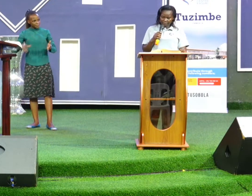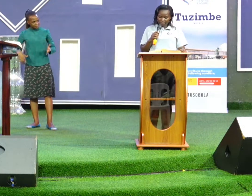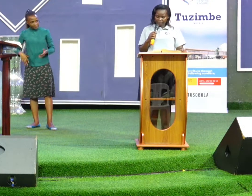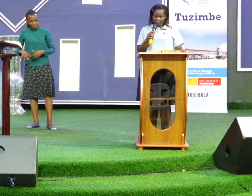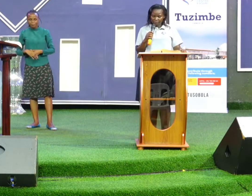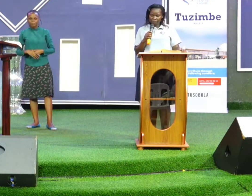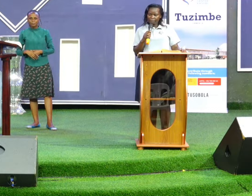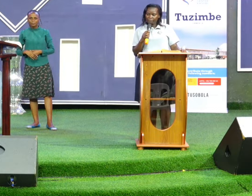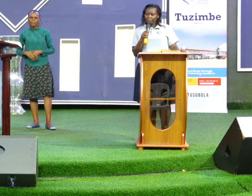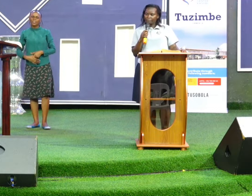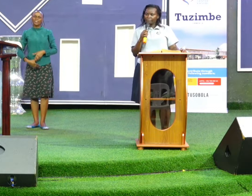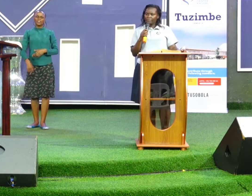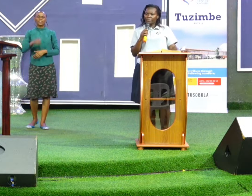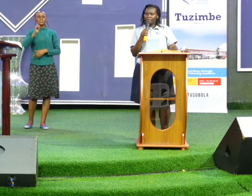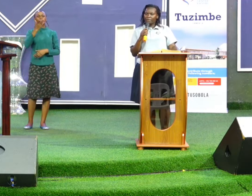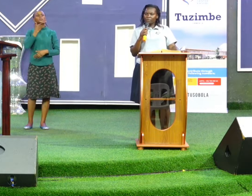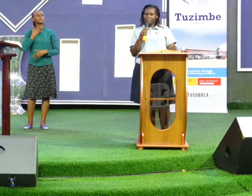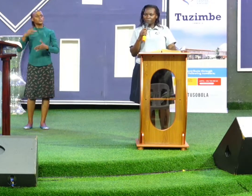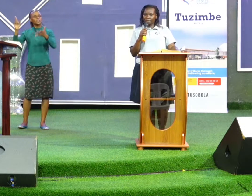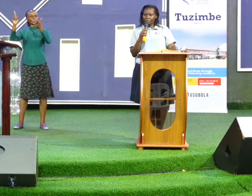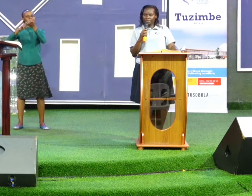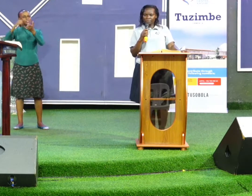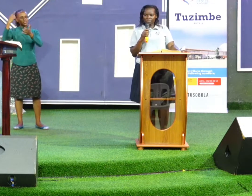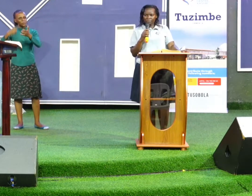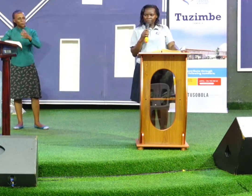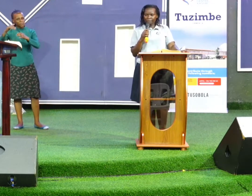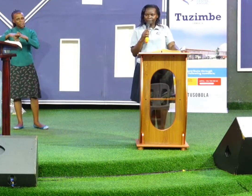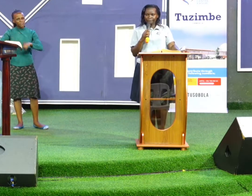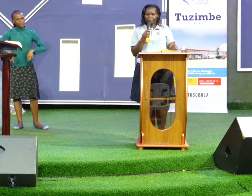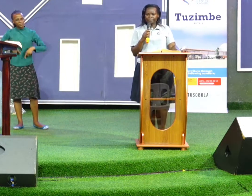amen. What do you want to mount